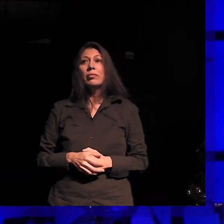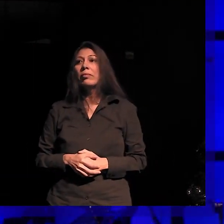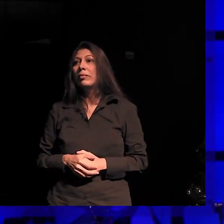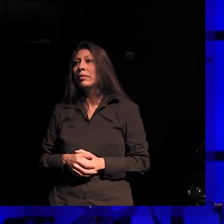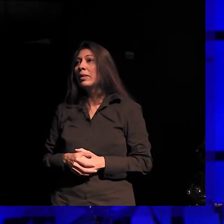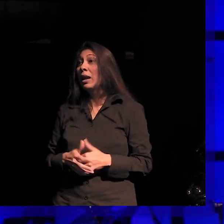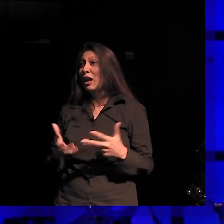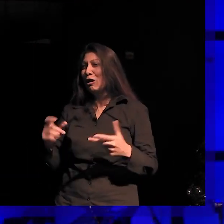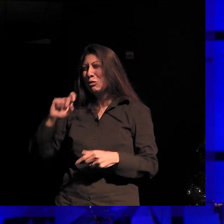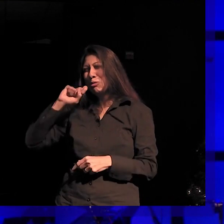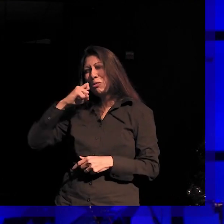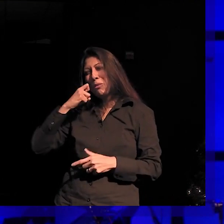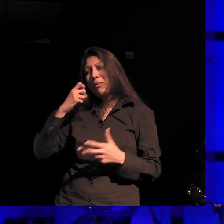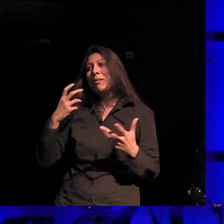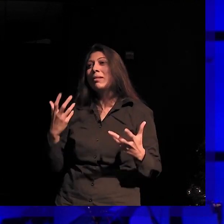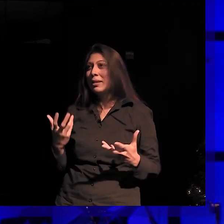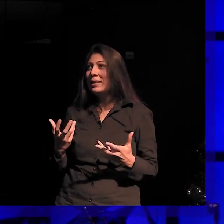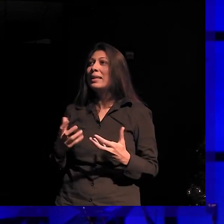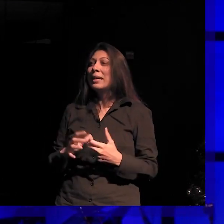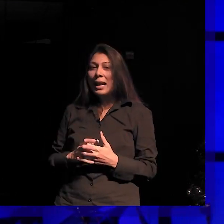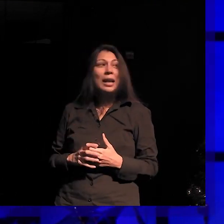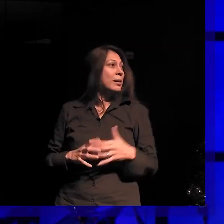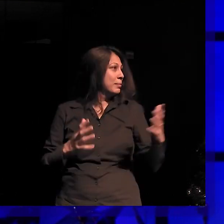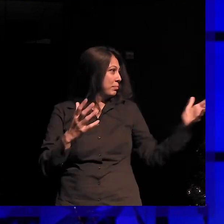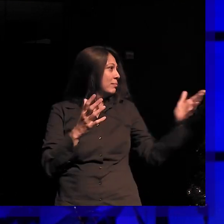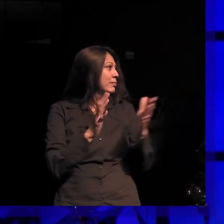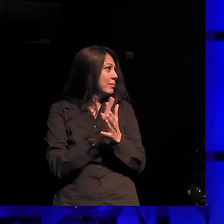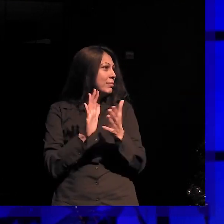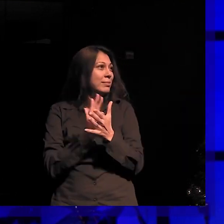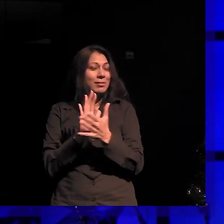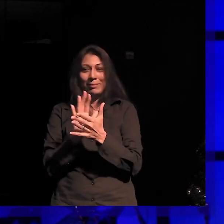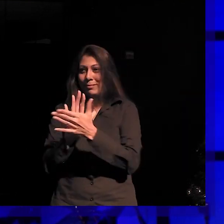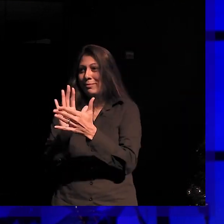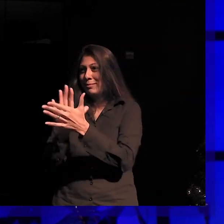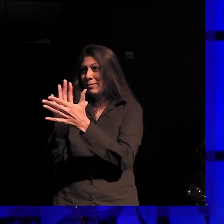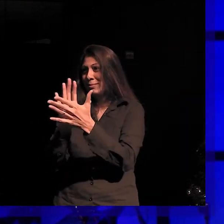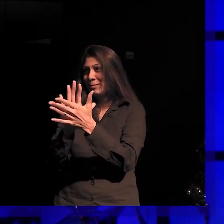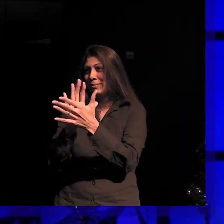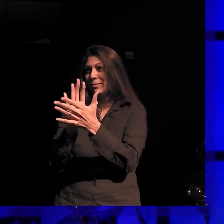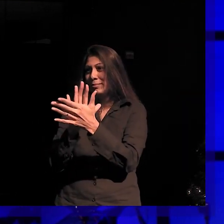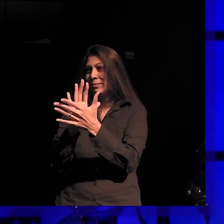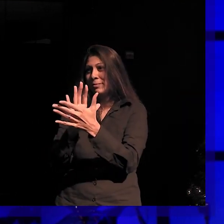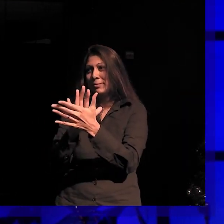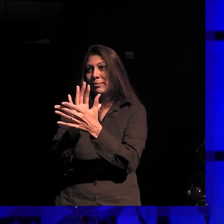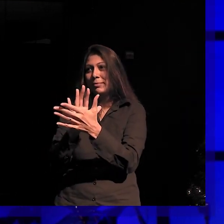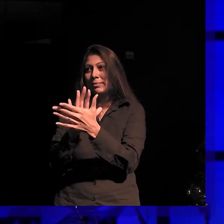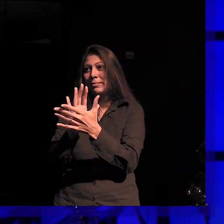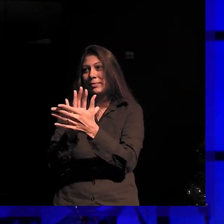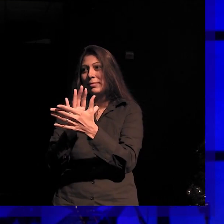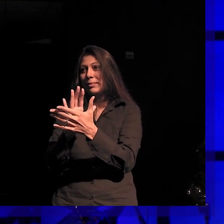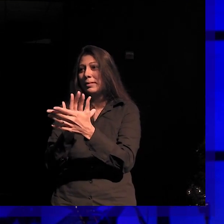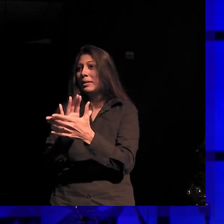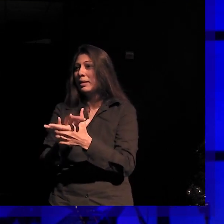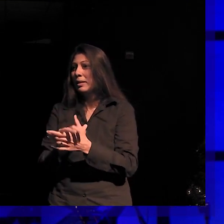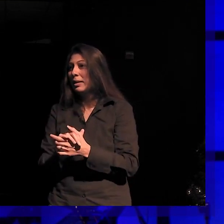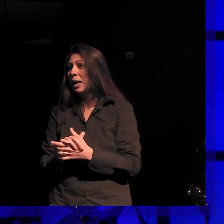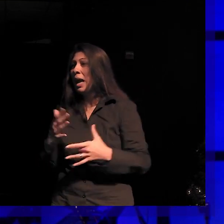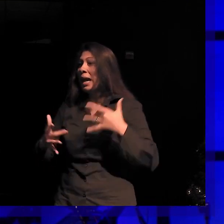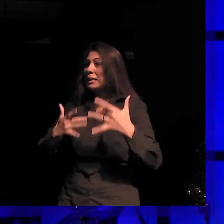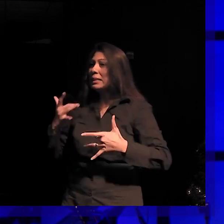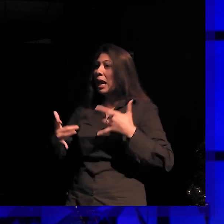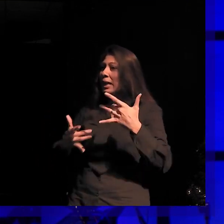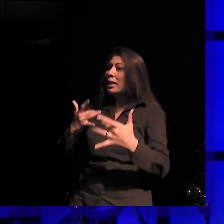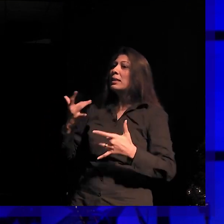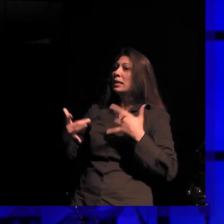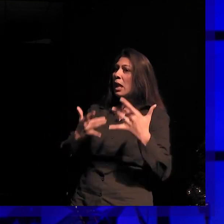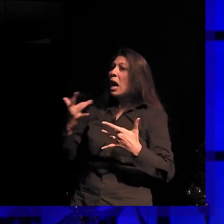So, hey, that's pretty cool, huh? We're really pumped about the opportunity, like, to do something like that. Yeah. So just know, be encouraged,